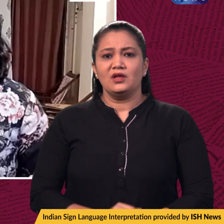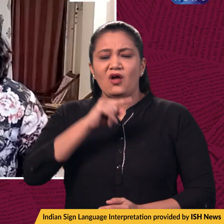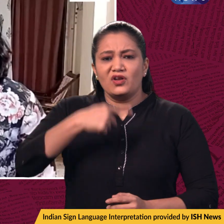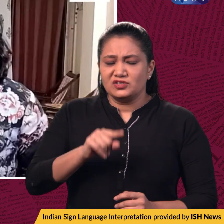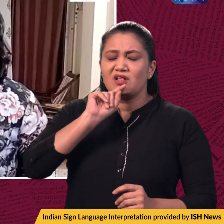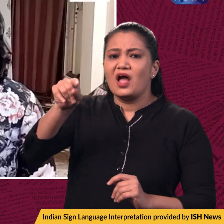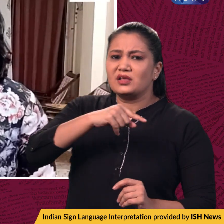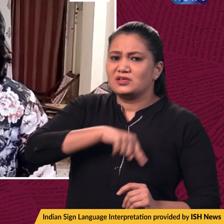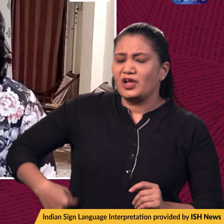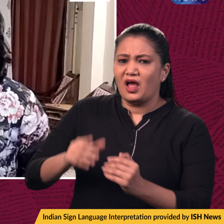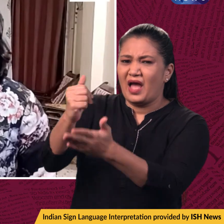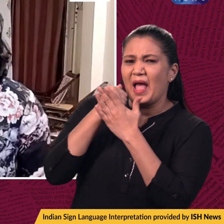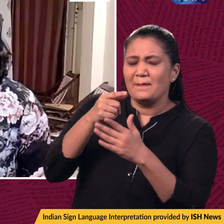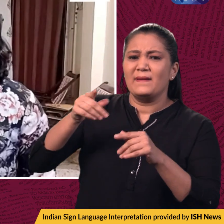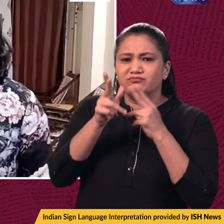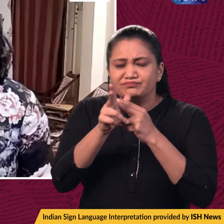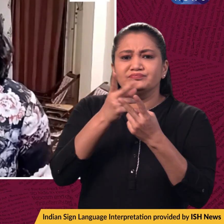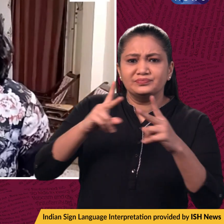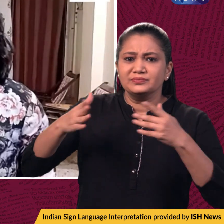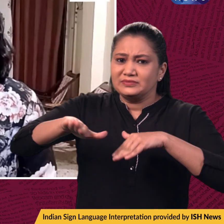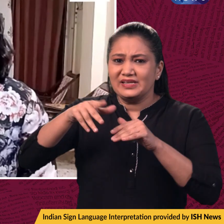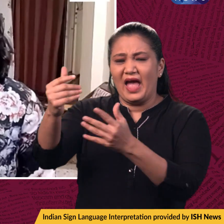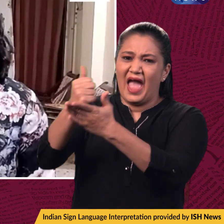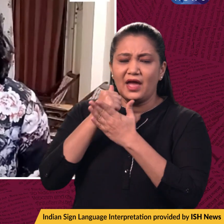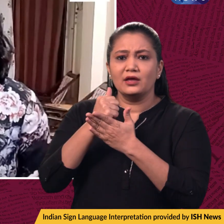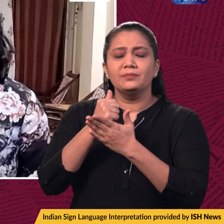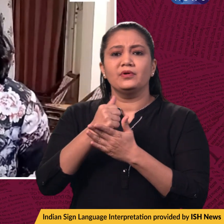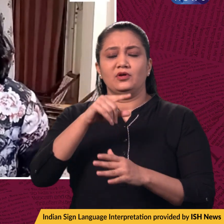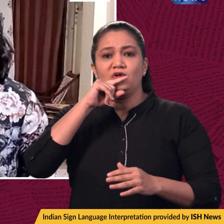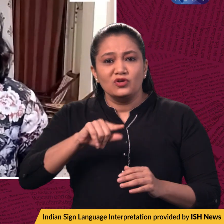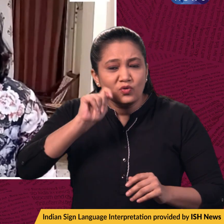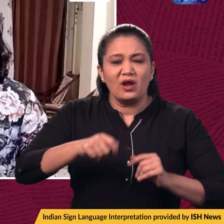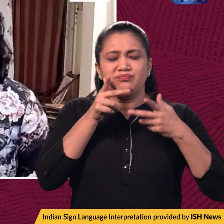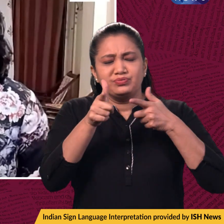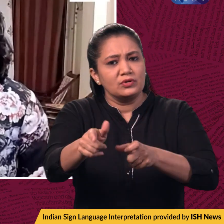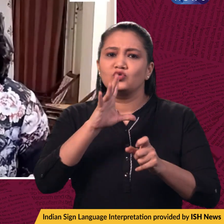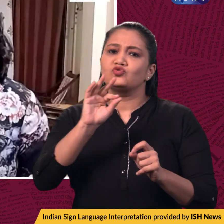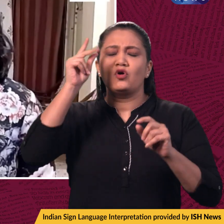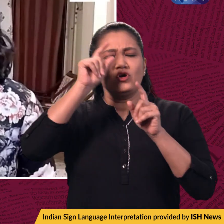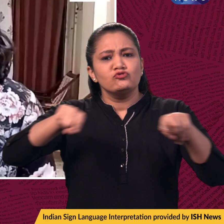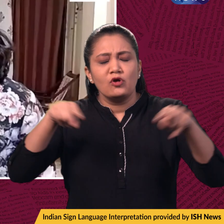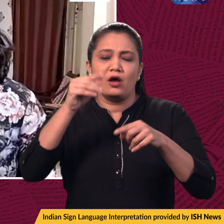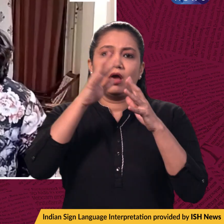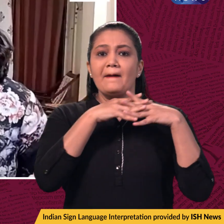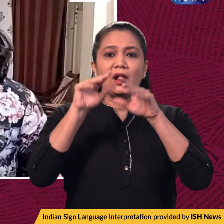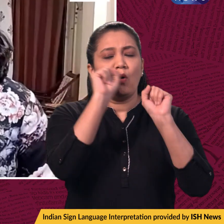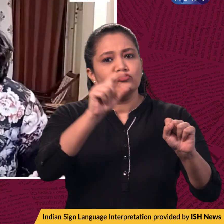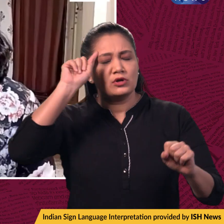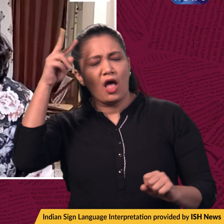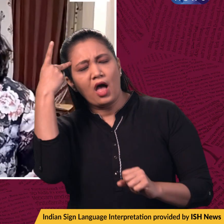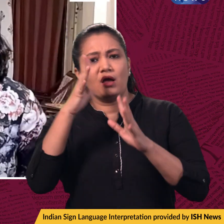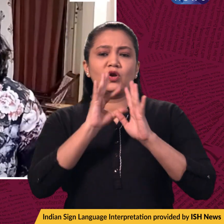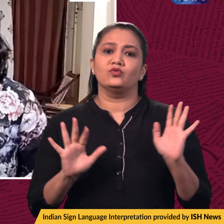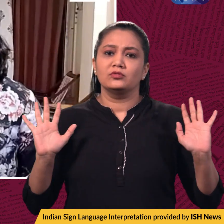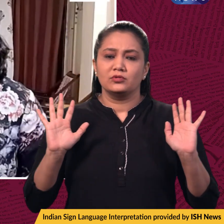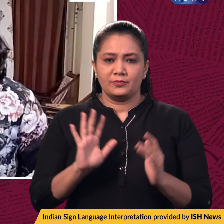Russia asked Beijing for military equipment for what's going on in Ukraine were disinformation from the United States. Now,